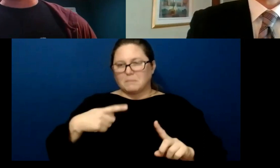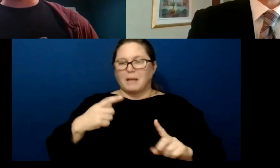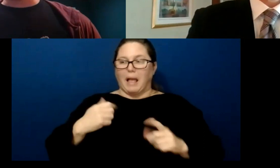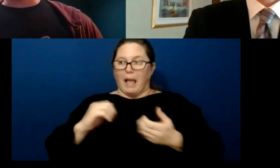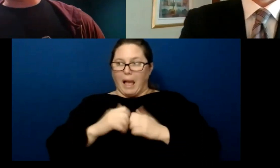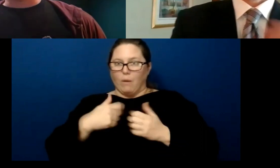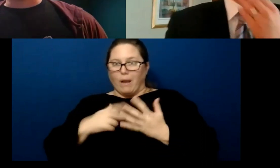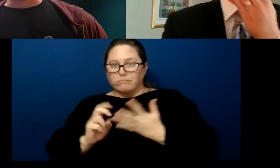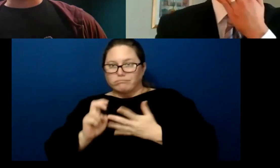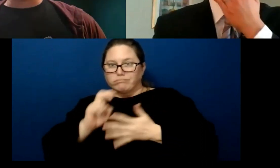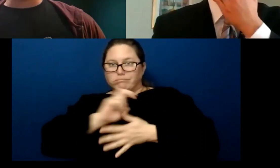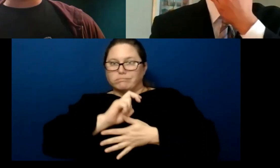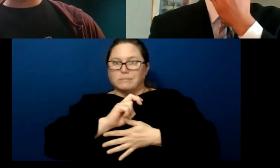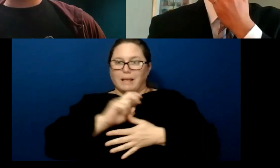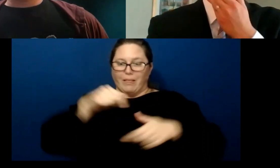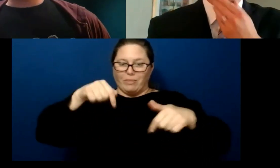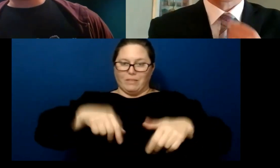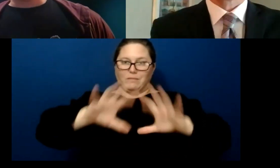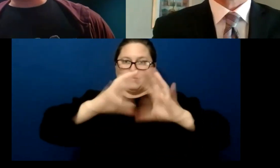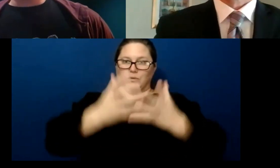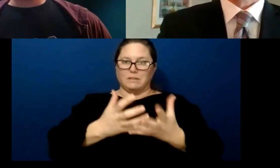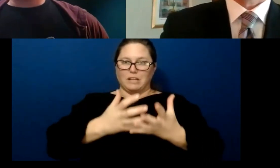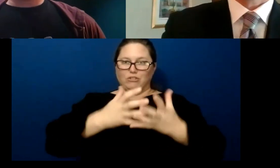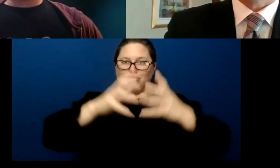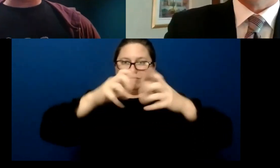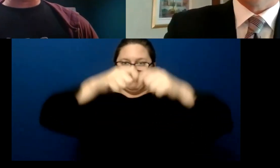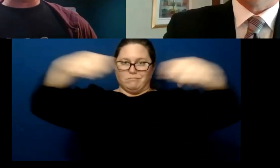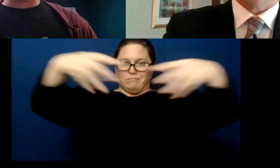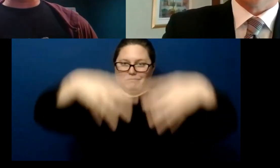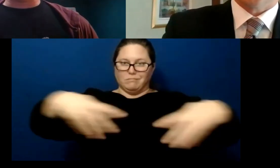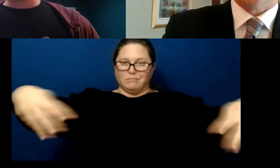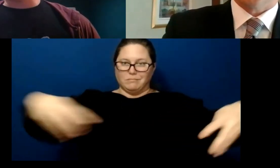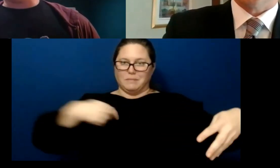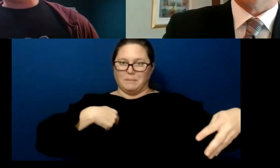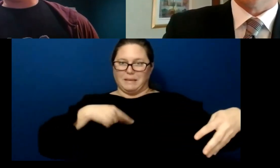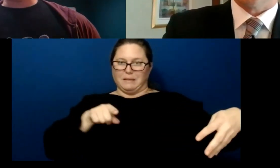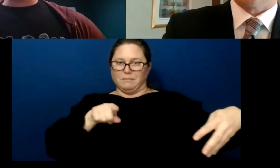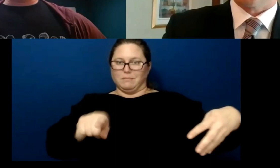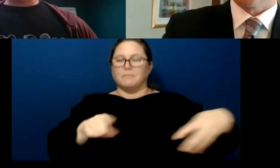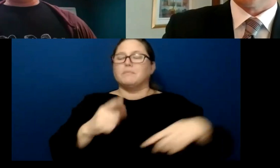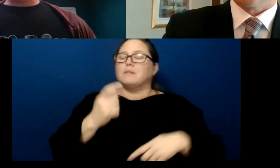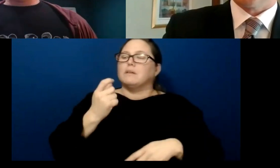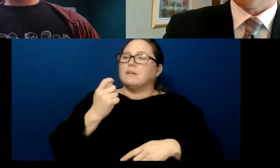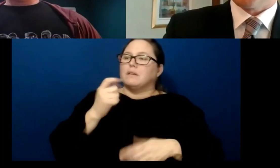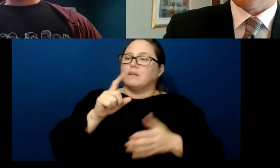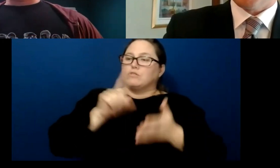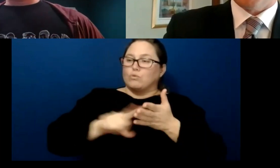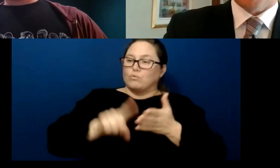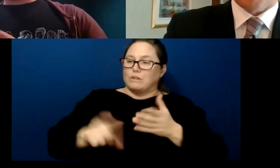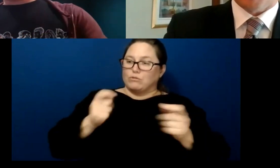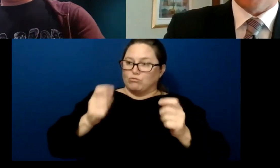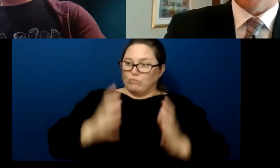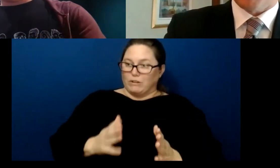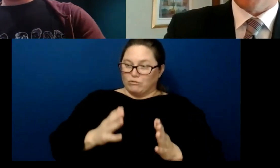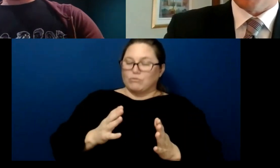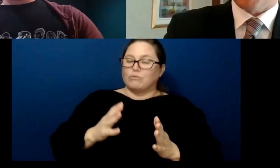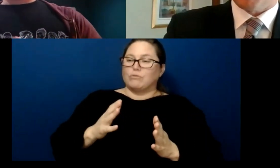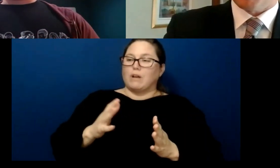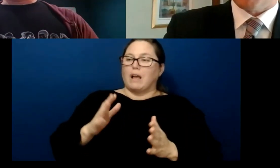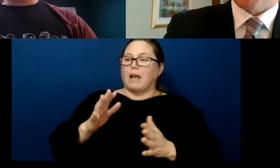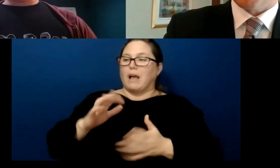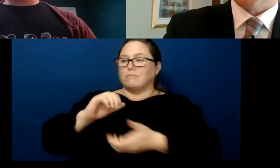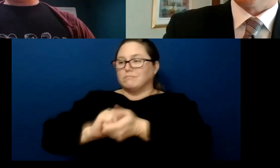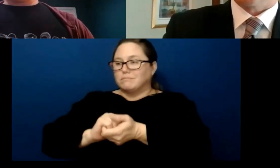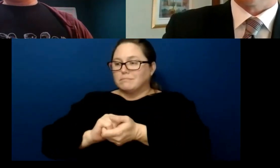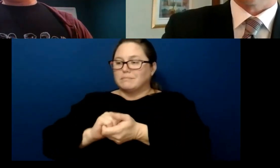and where I fit within the organization. So as the research director, I work with different people throughout the company, the game development